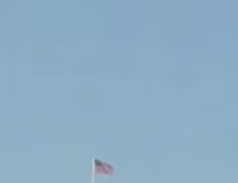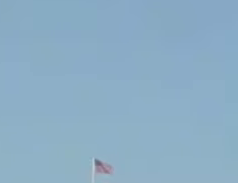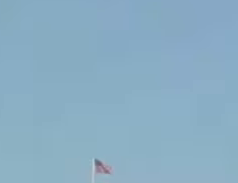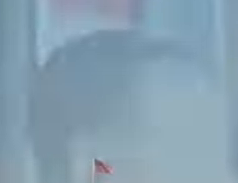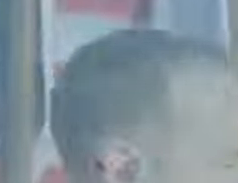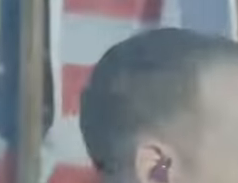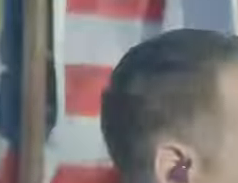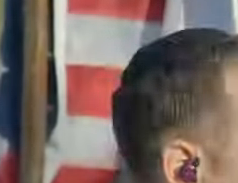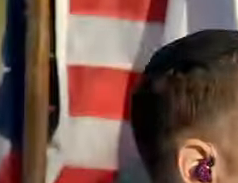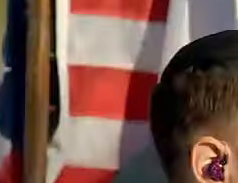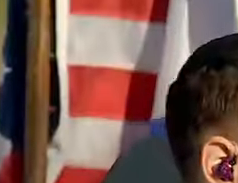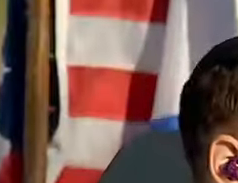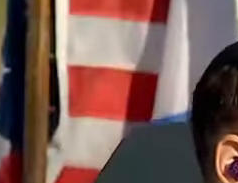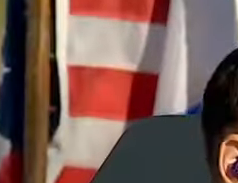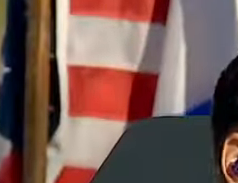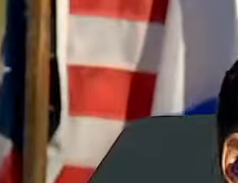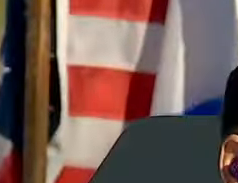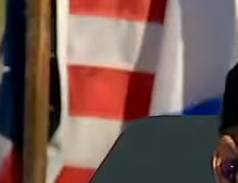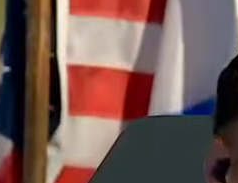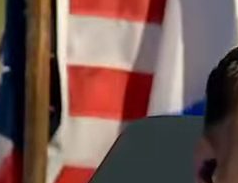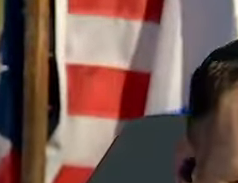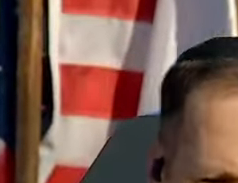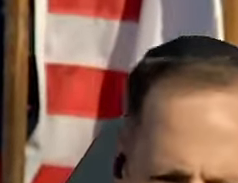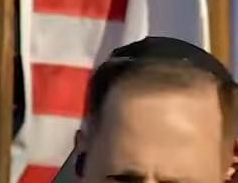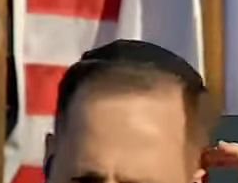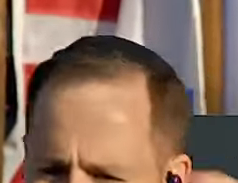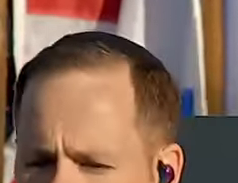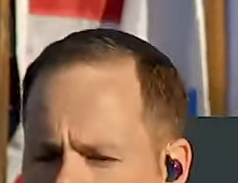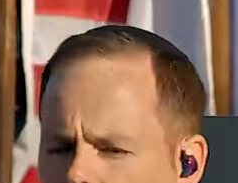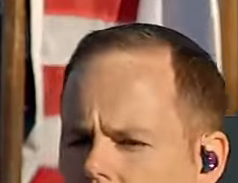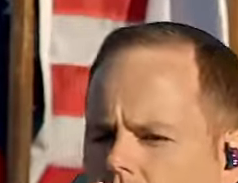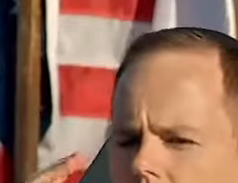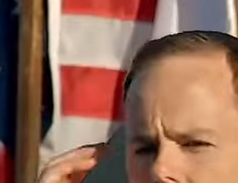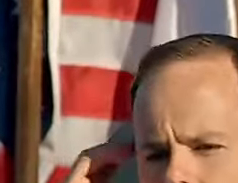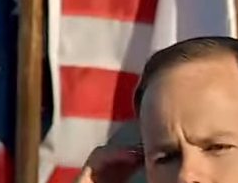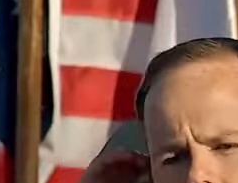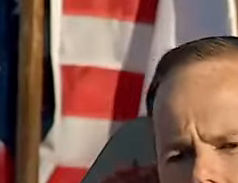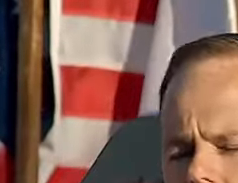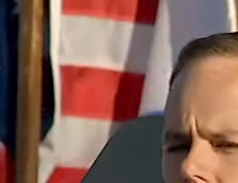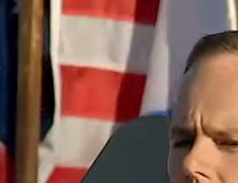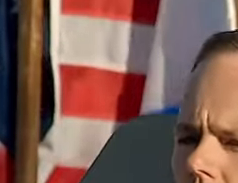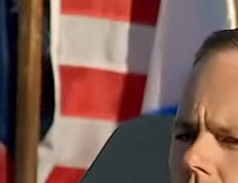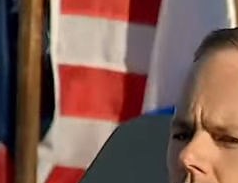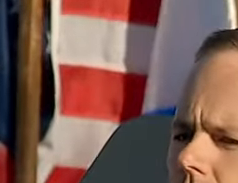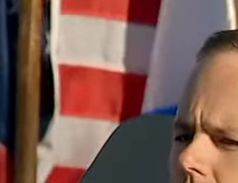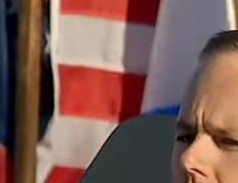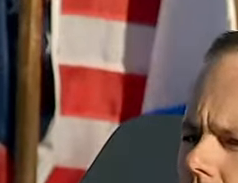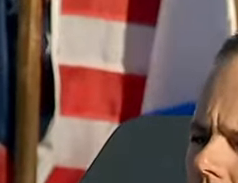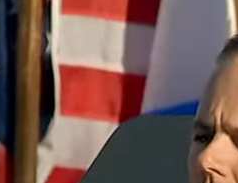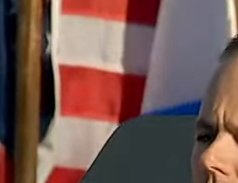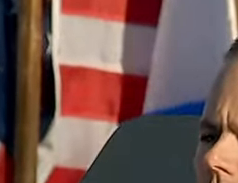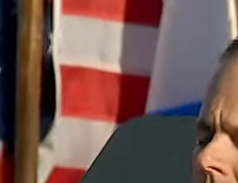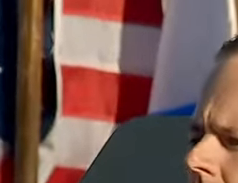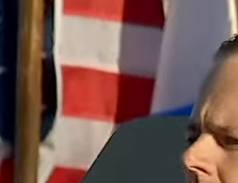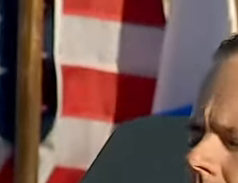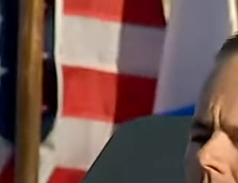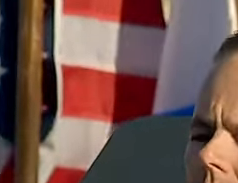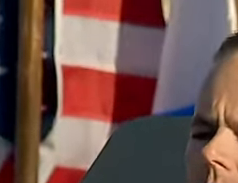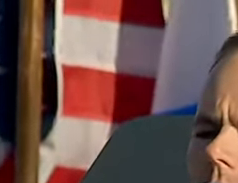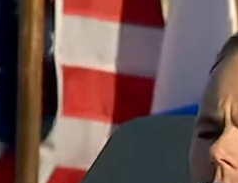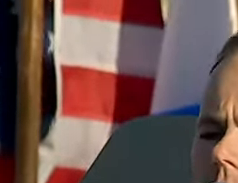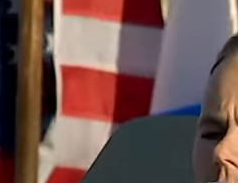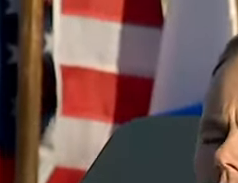So today is all about unity. So we want to invite to the stage a very, very special friend.